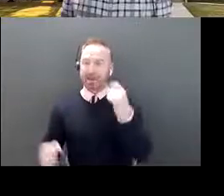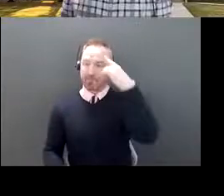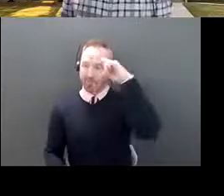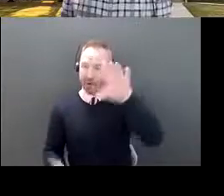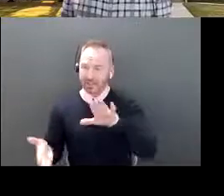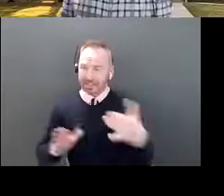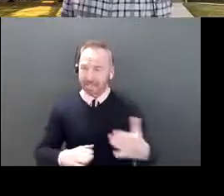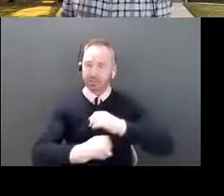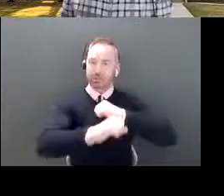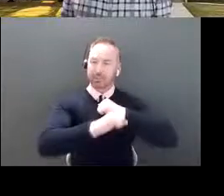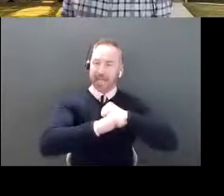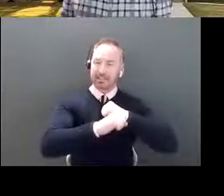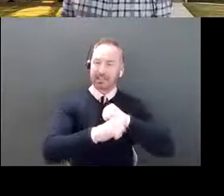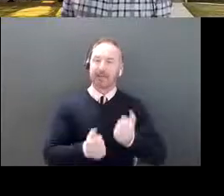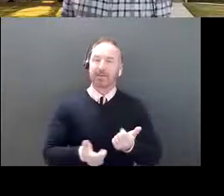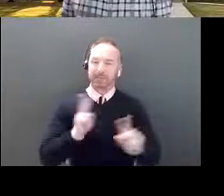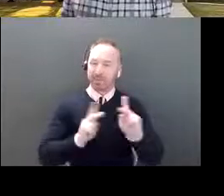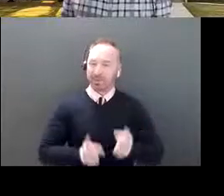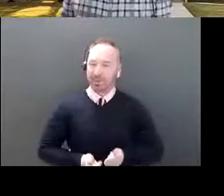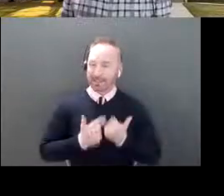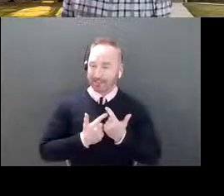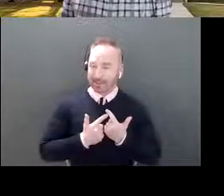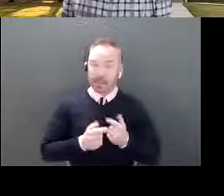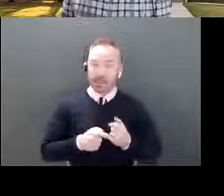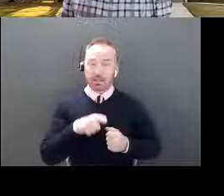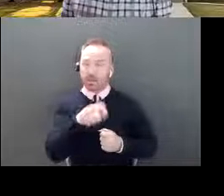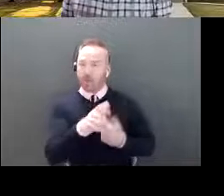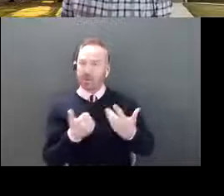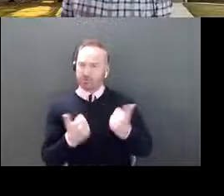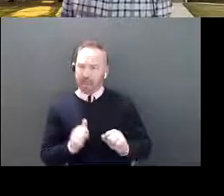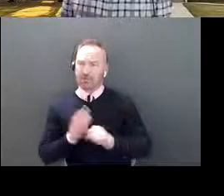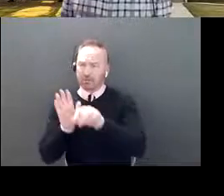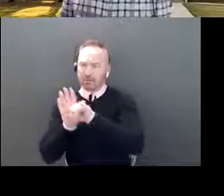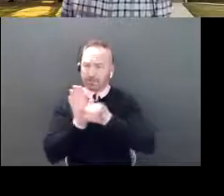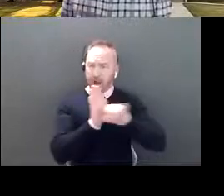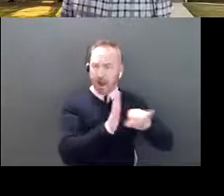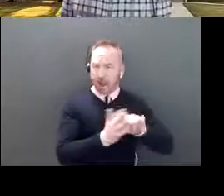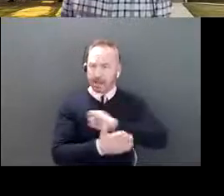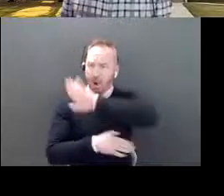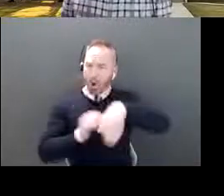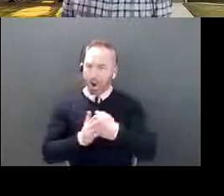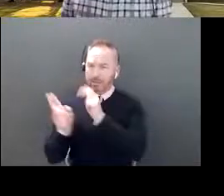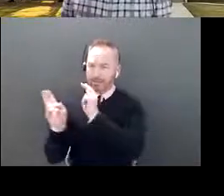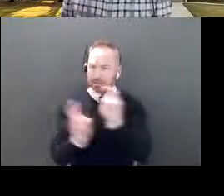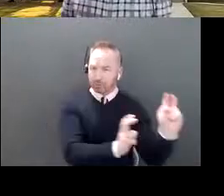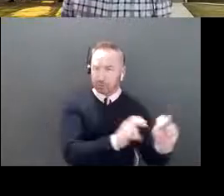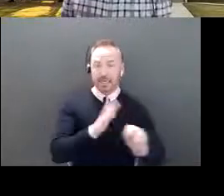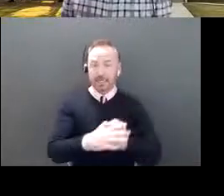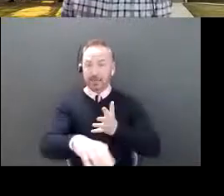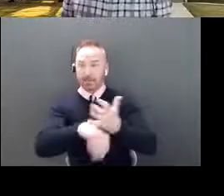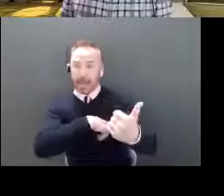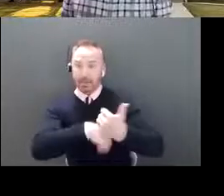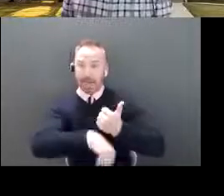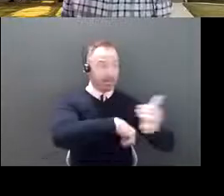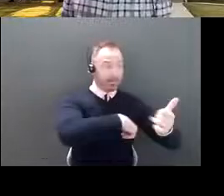look at each case and try to identify all the issues, not in a blaming or shaming exercise, but